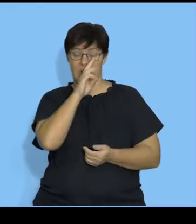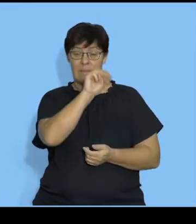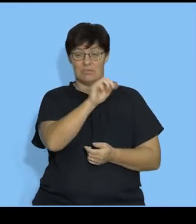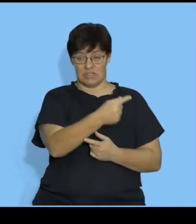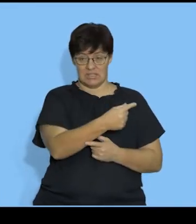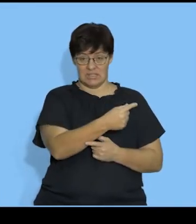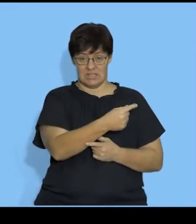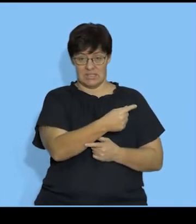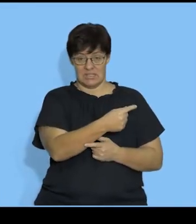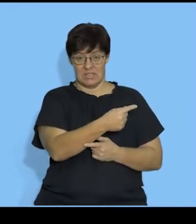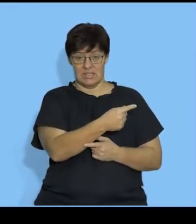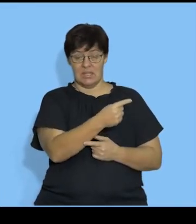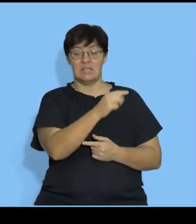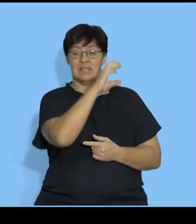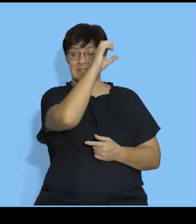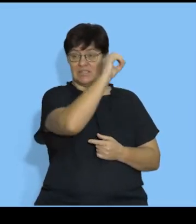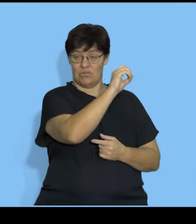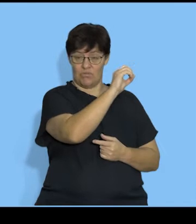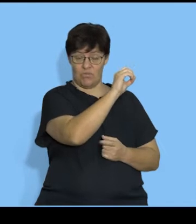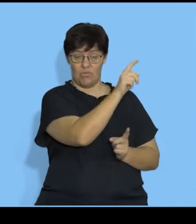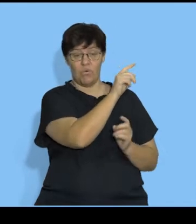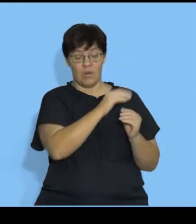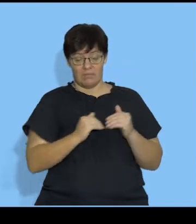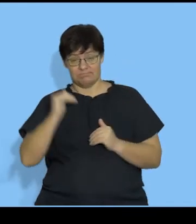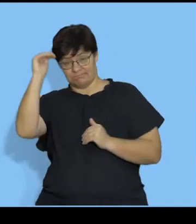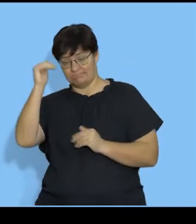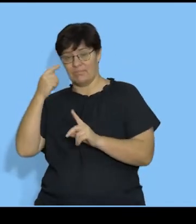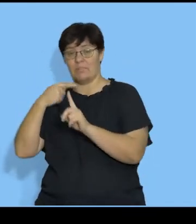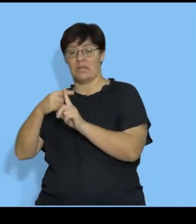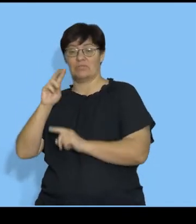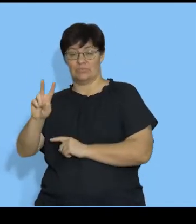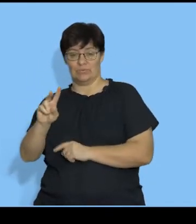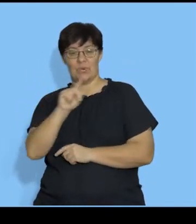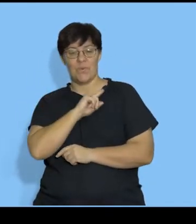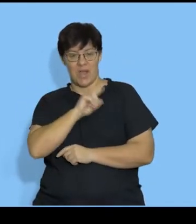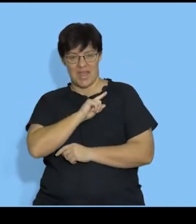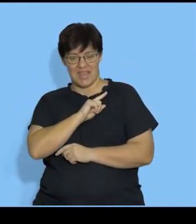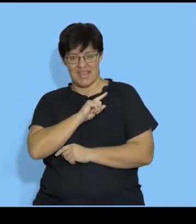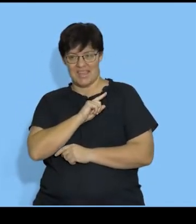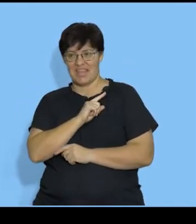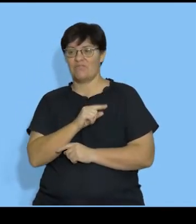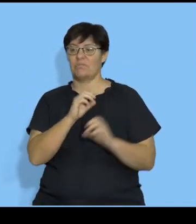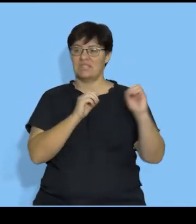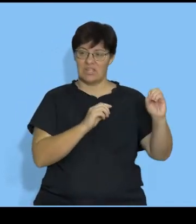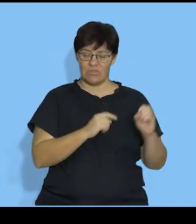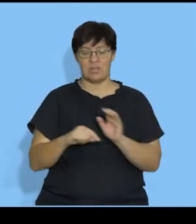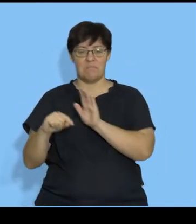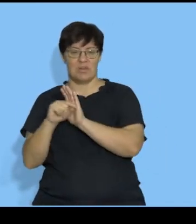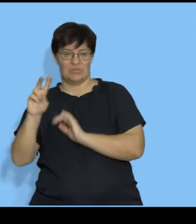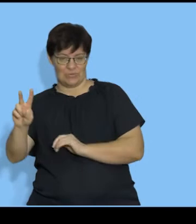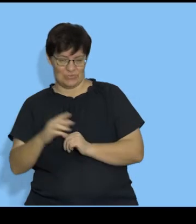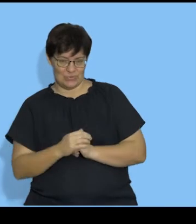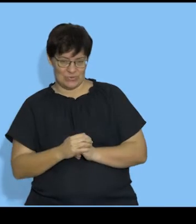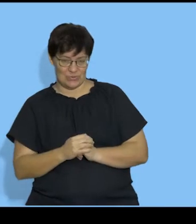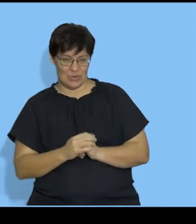in oxidation number is an increase from 0 to +2, while for oxygen, from 0 to -2. So there was the